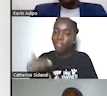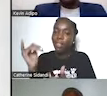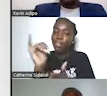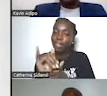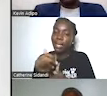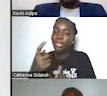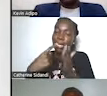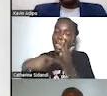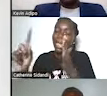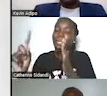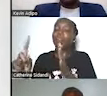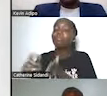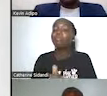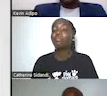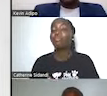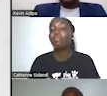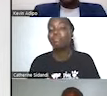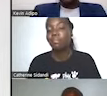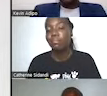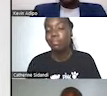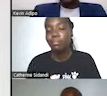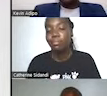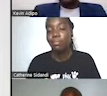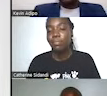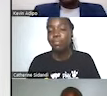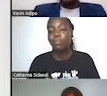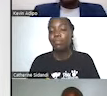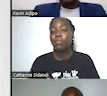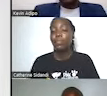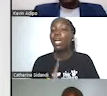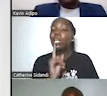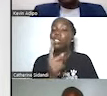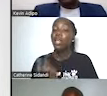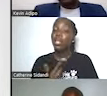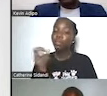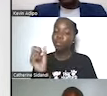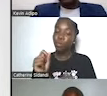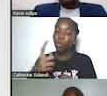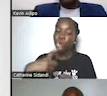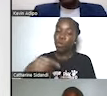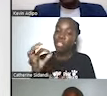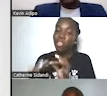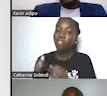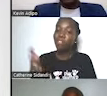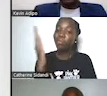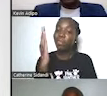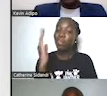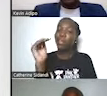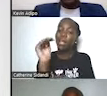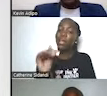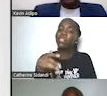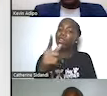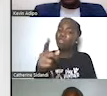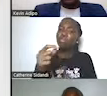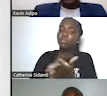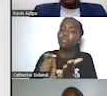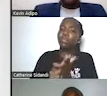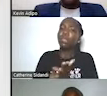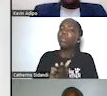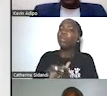right currently. Okay. So we can go when we go to the watchman who is asking us to sign in, we can ask, what are you doing